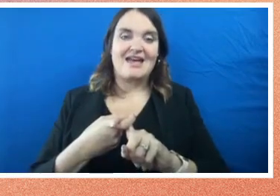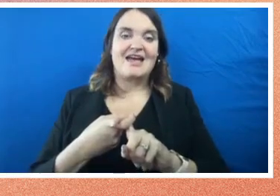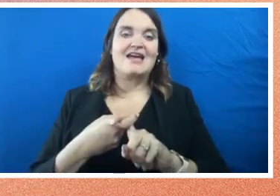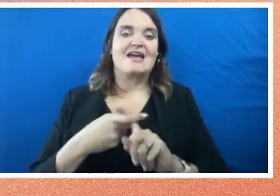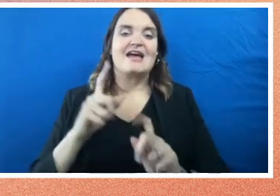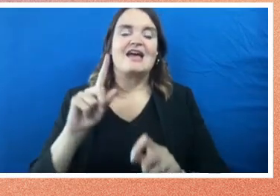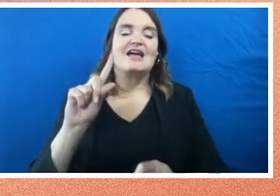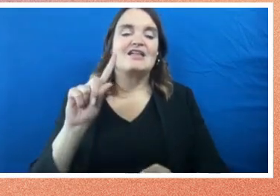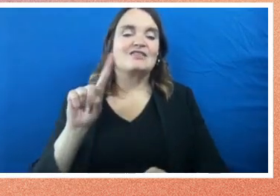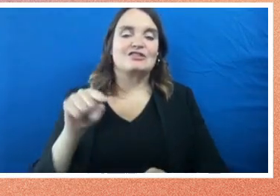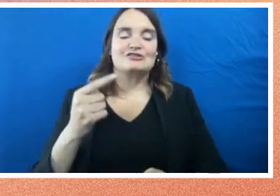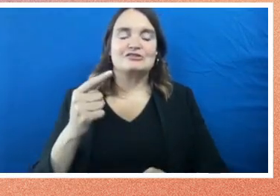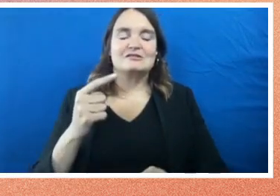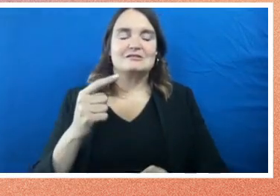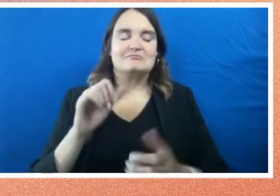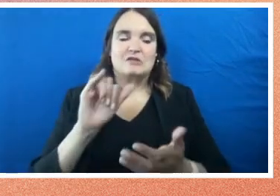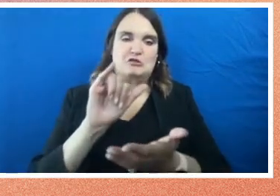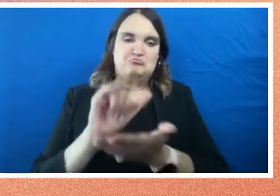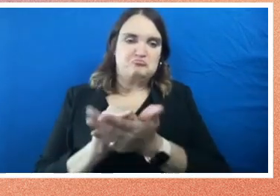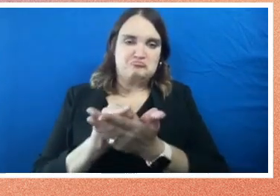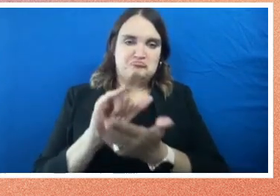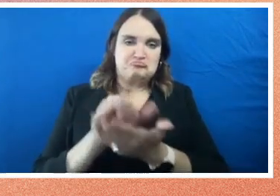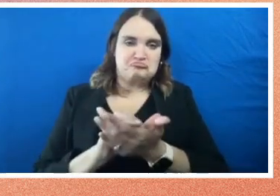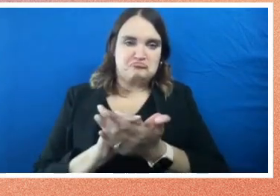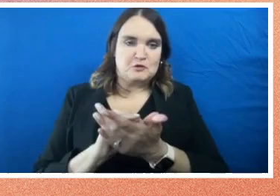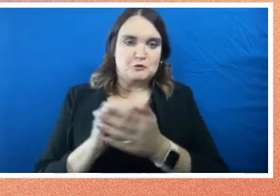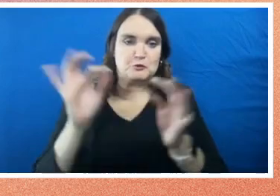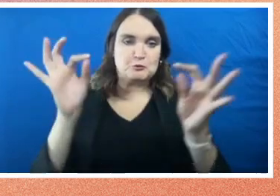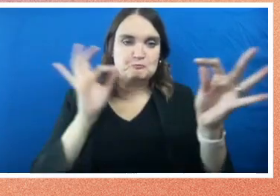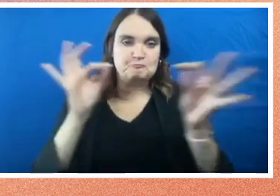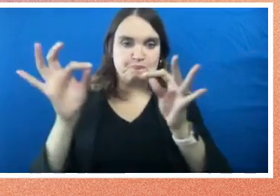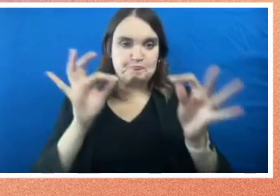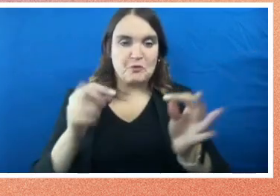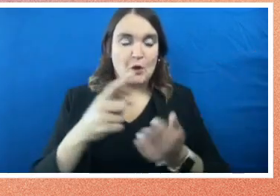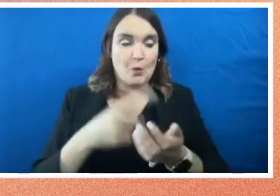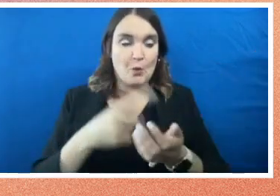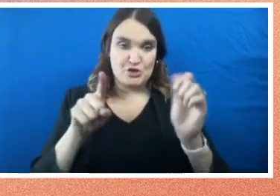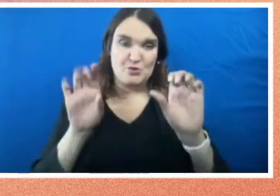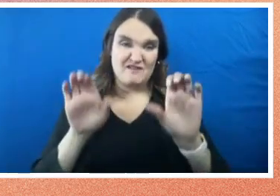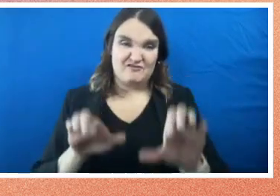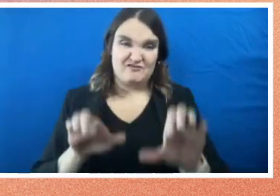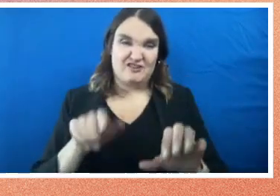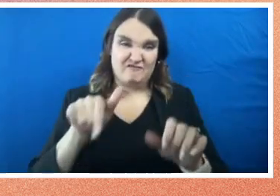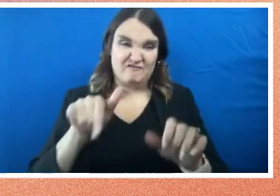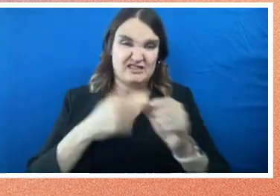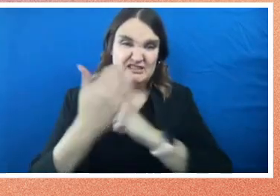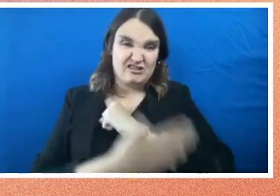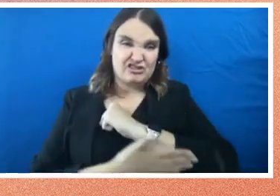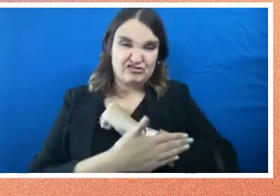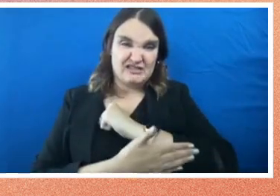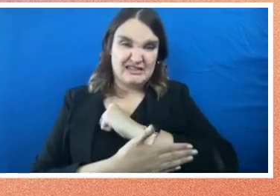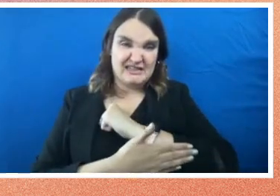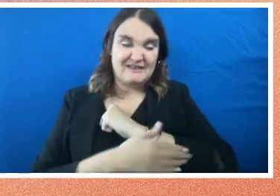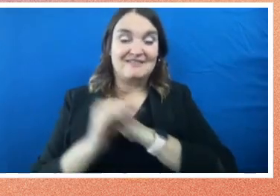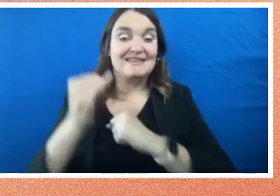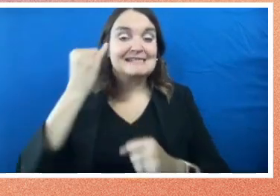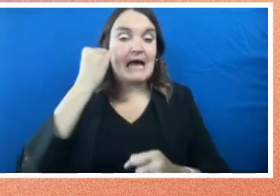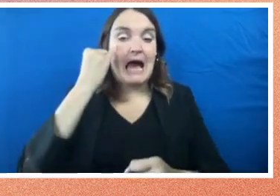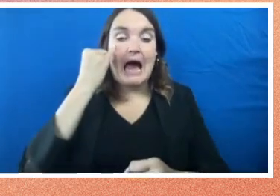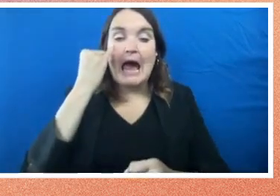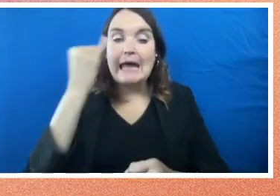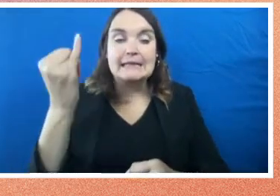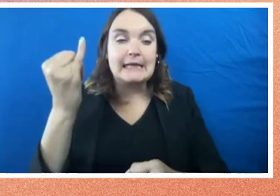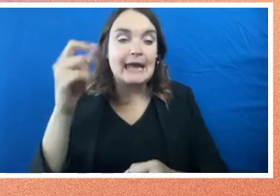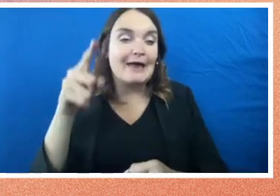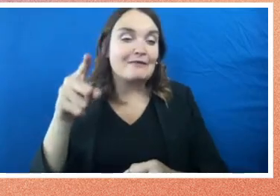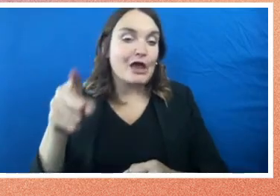there is just no way to understate what you have done for this country. This big idea that you and your friends